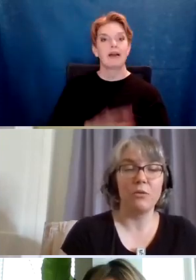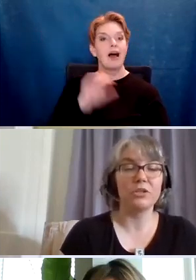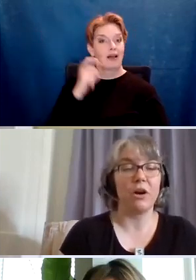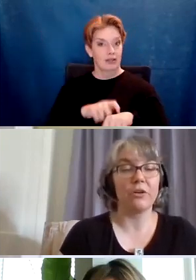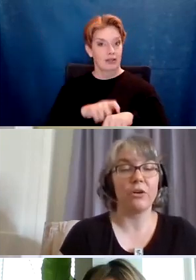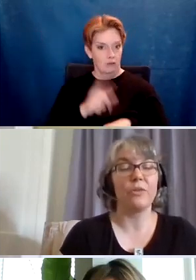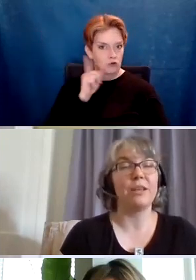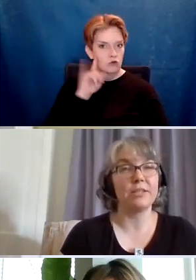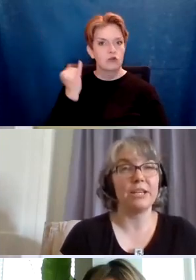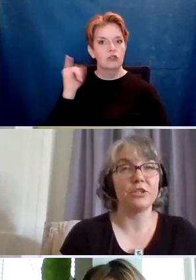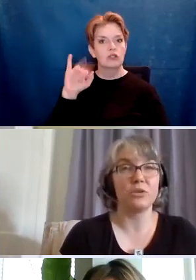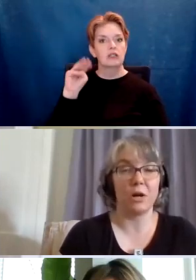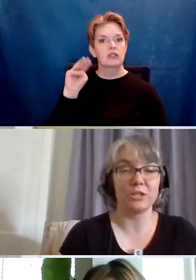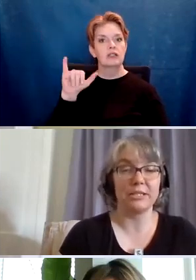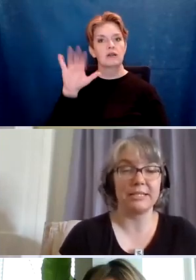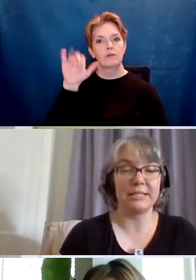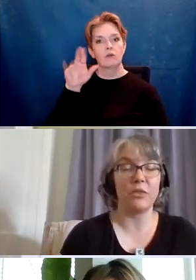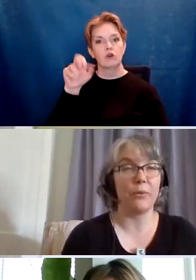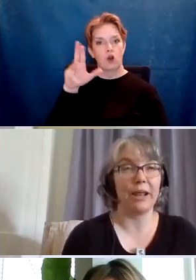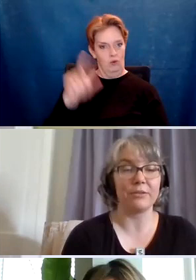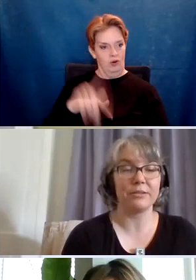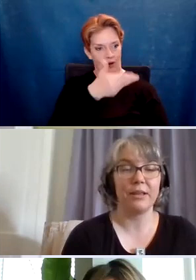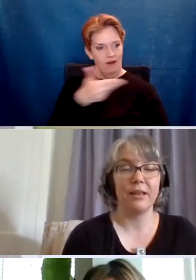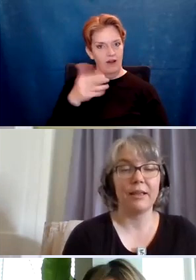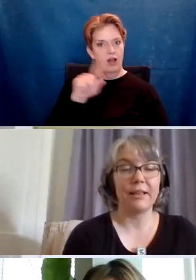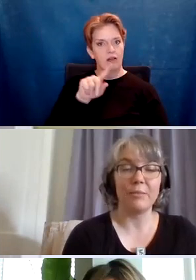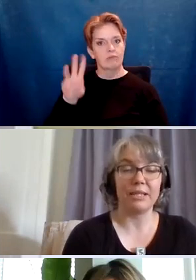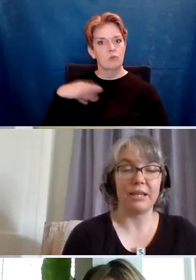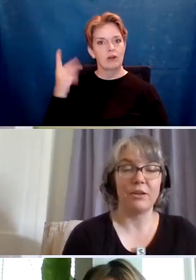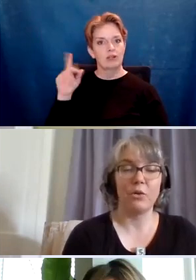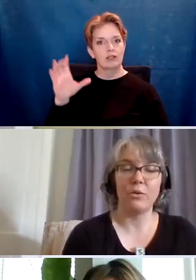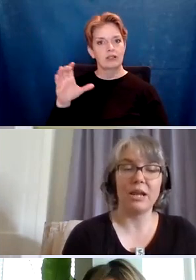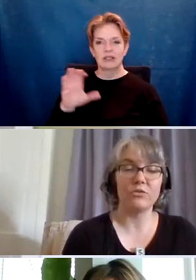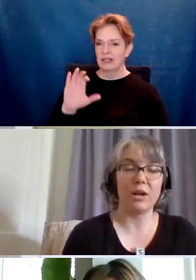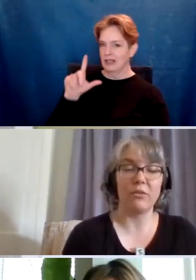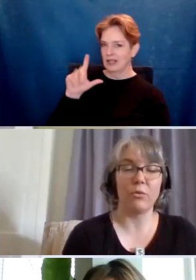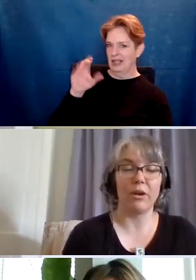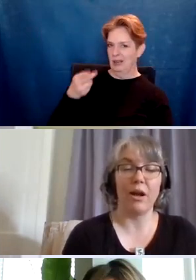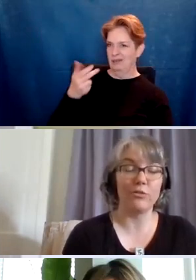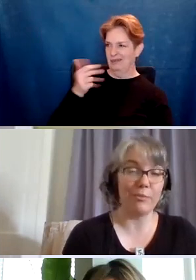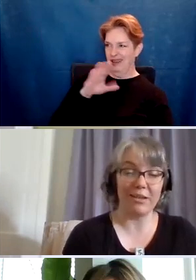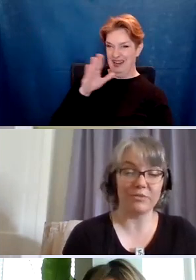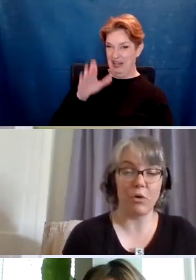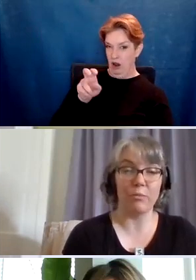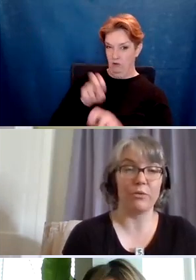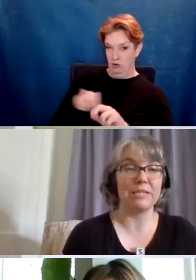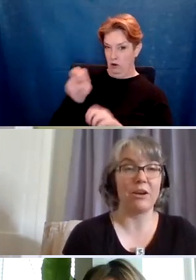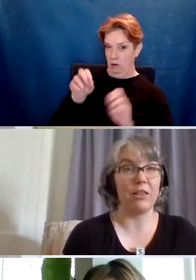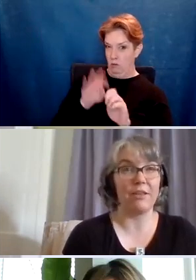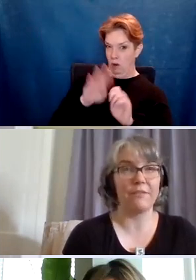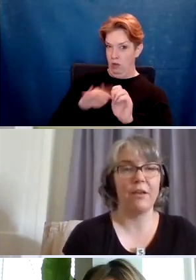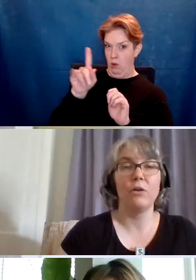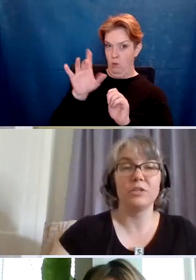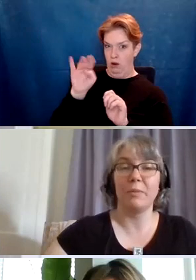Carter wished to honor her with an invitation to Washington, D.C. and the White House. Clementine, who had never traveled more than 100 miles from home her